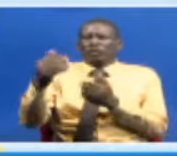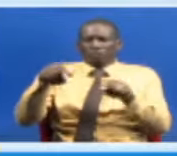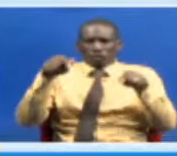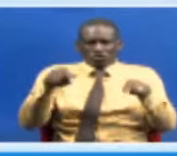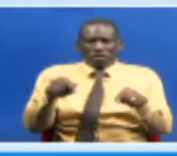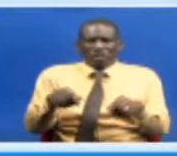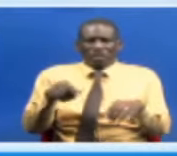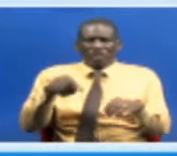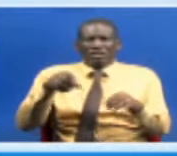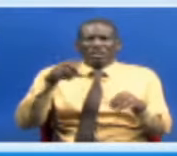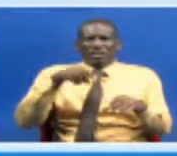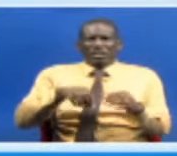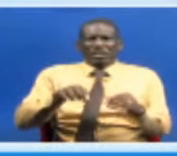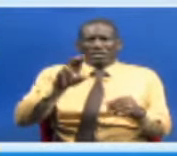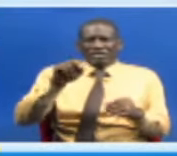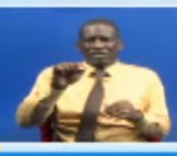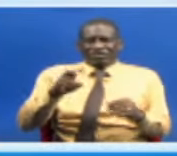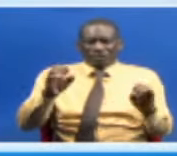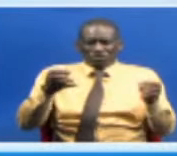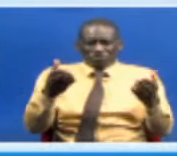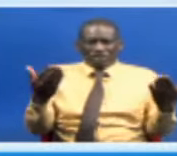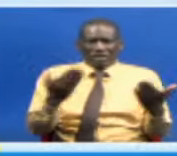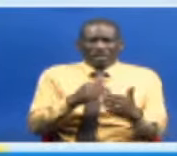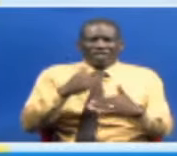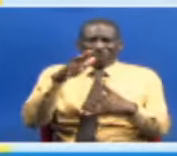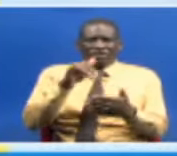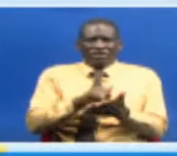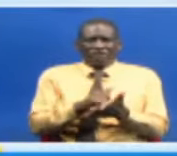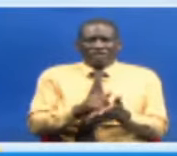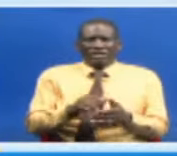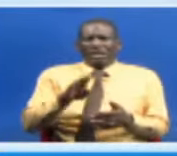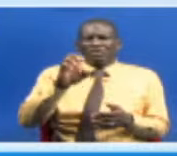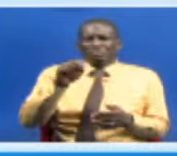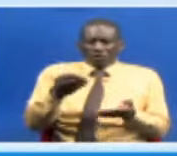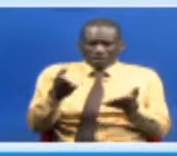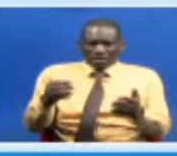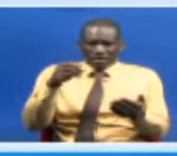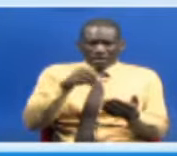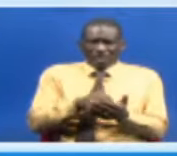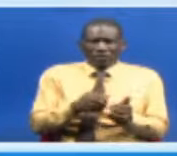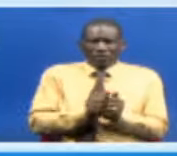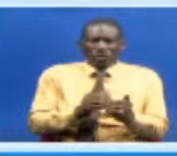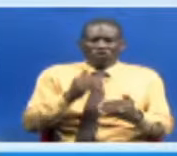in NTV tonight. And then later on, he'll be here again with Front and